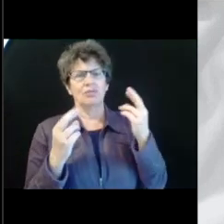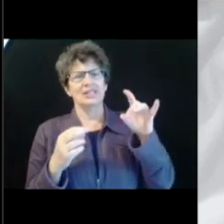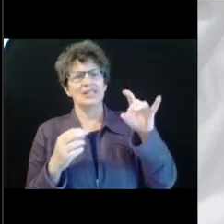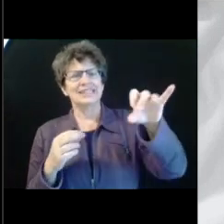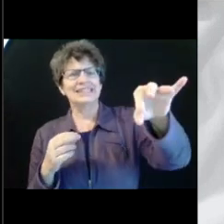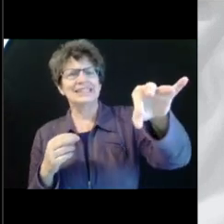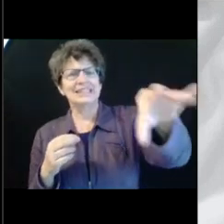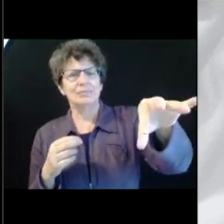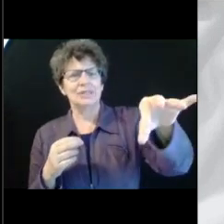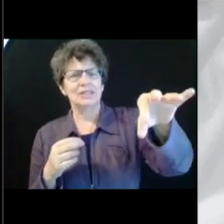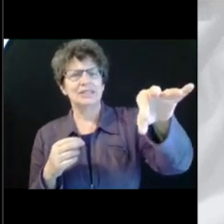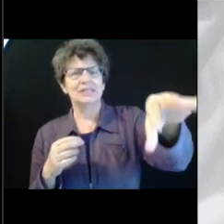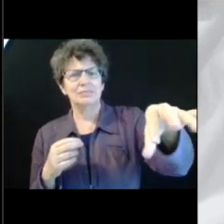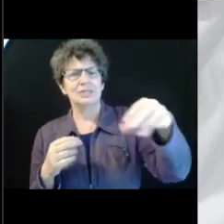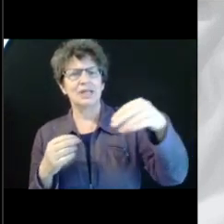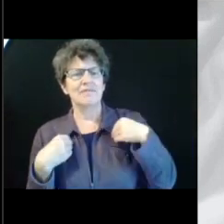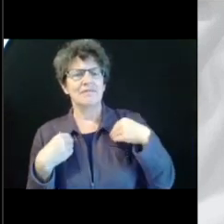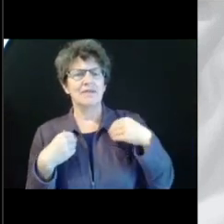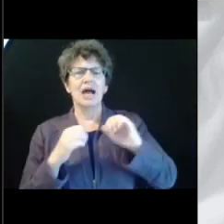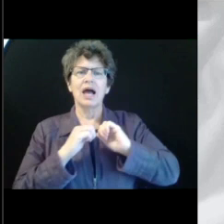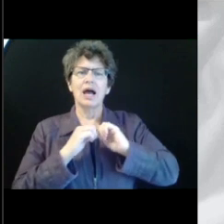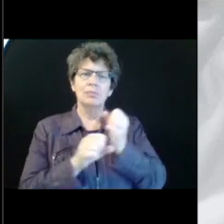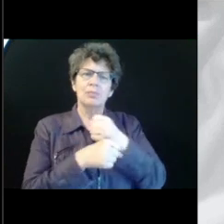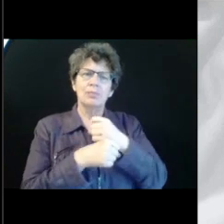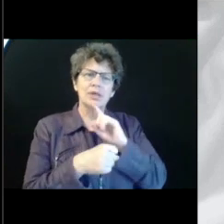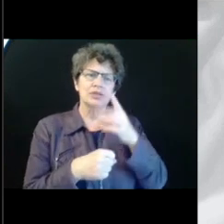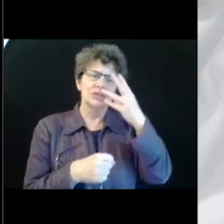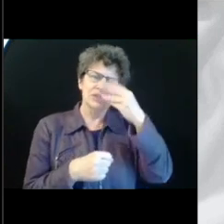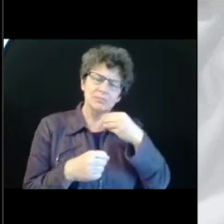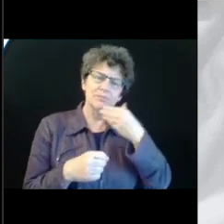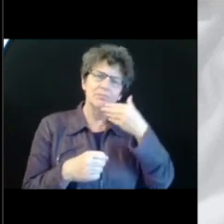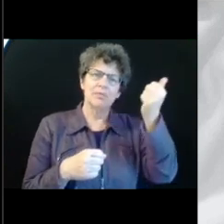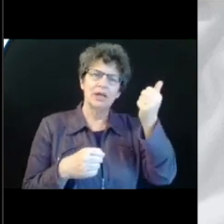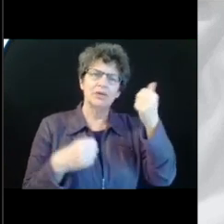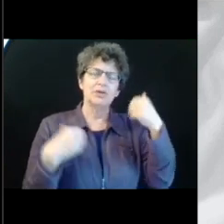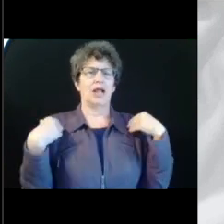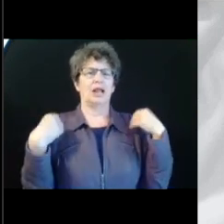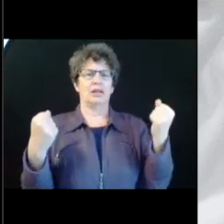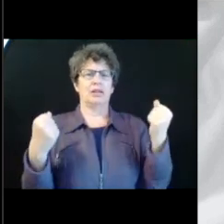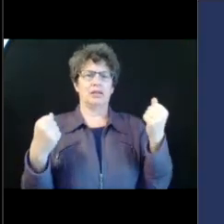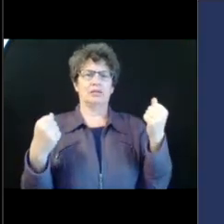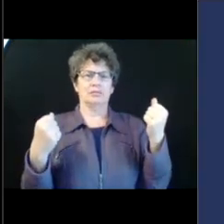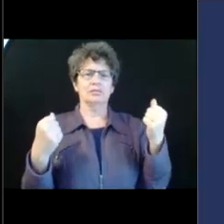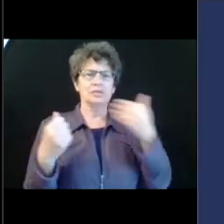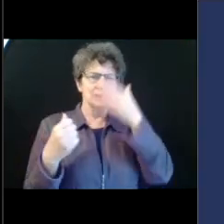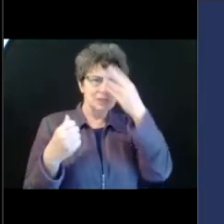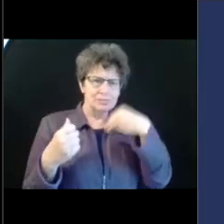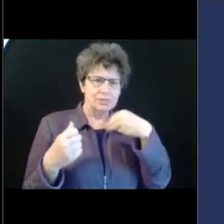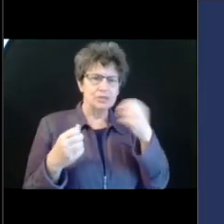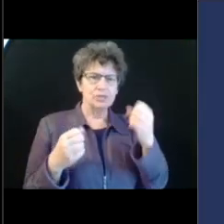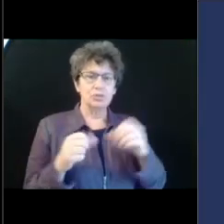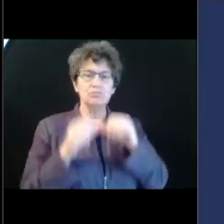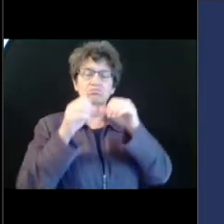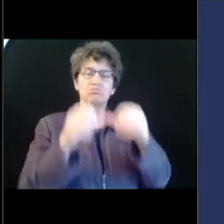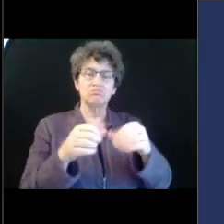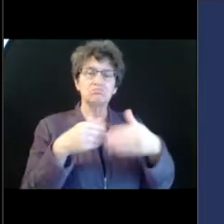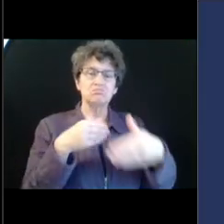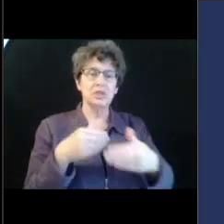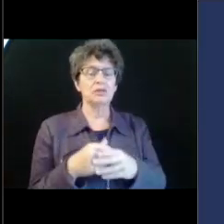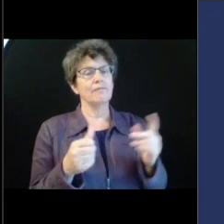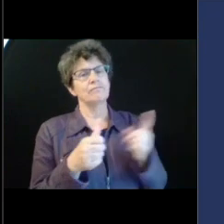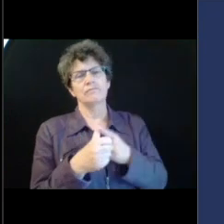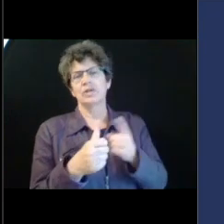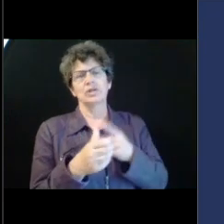on how to address your sleep health. So without further ado, the first thing I want